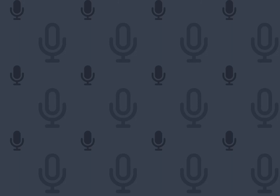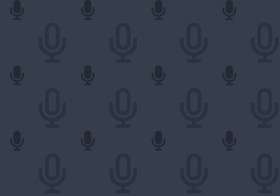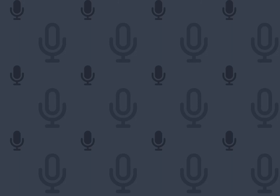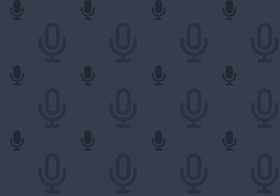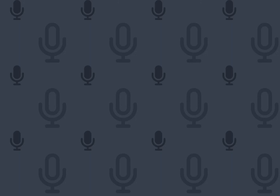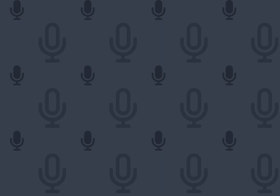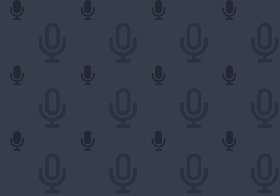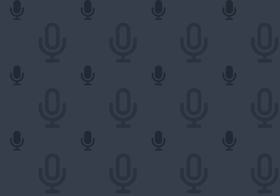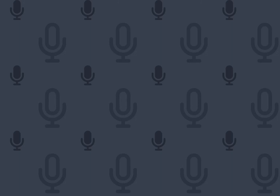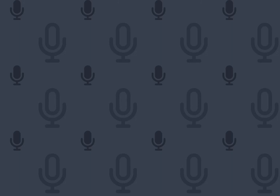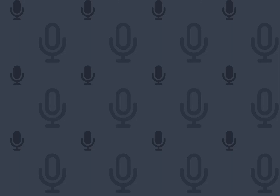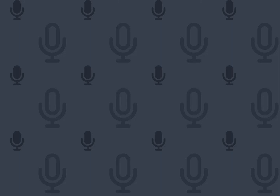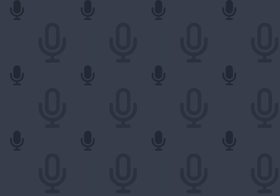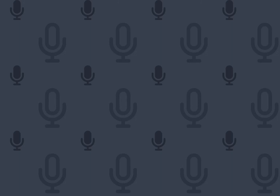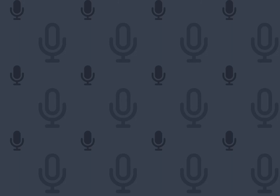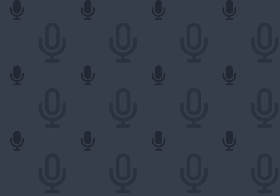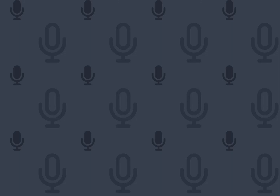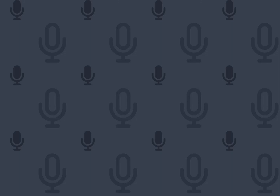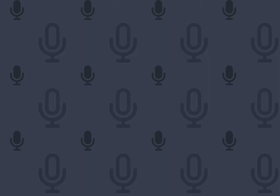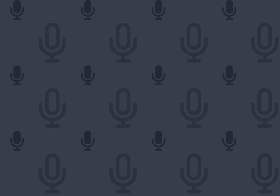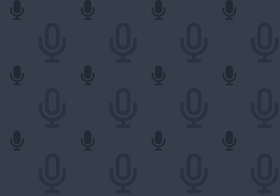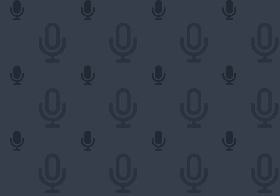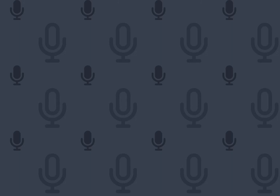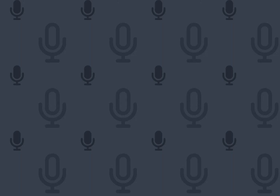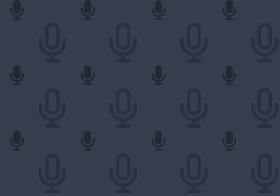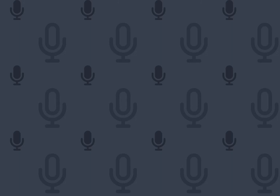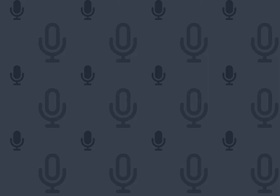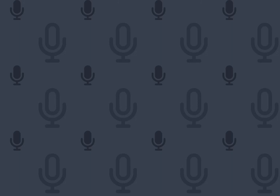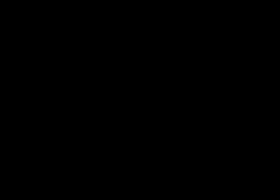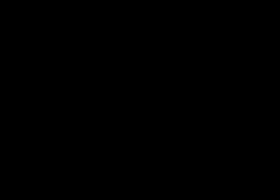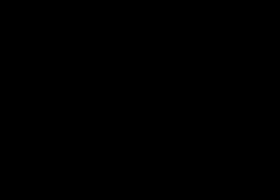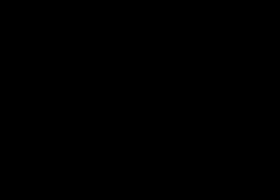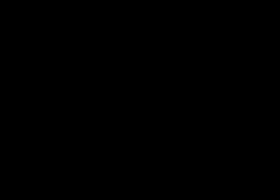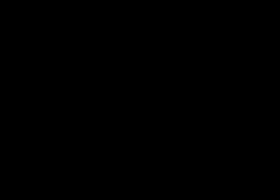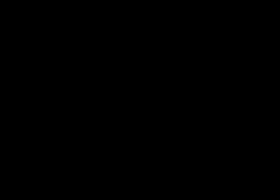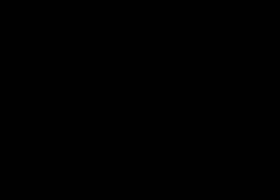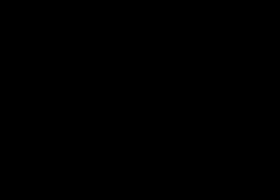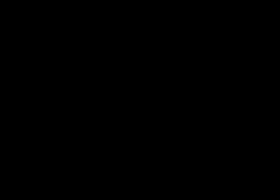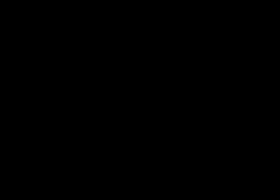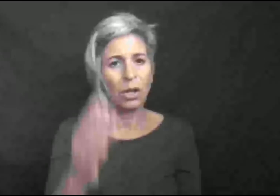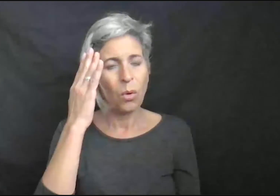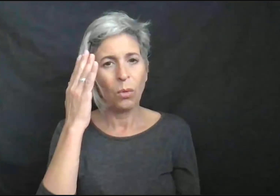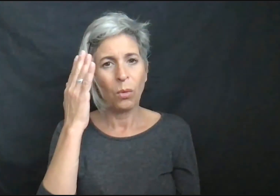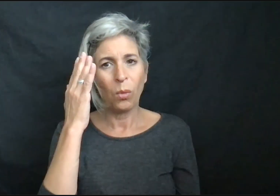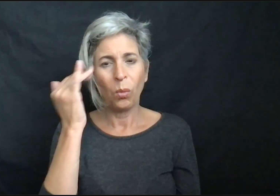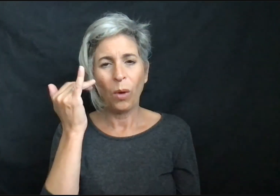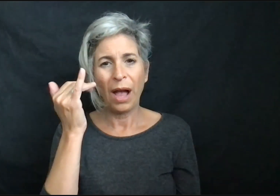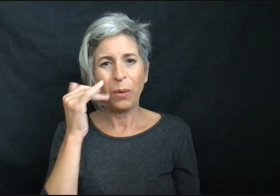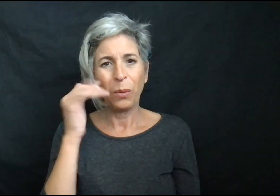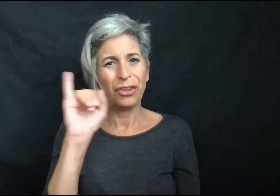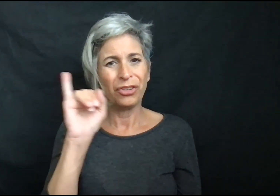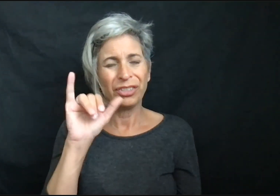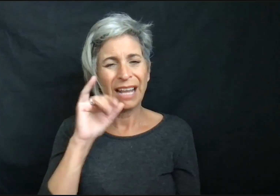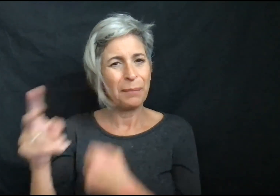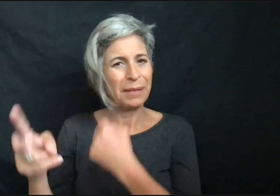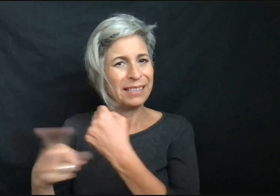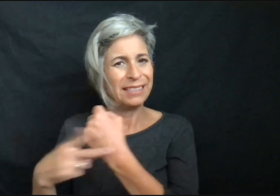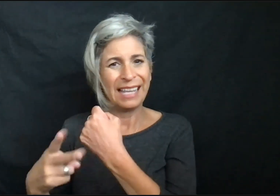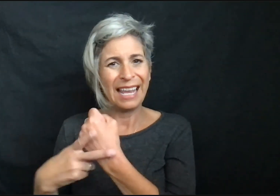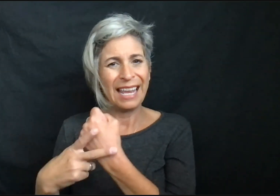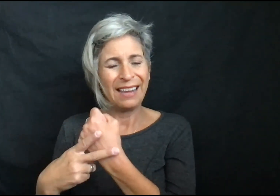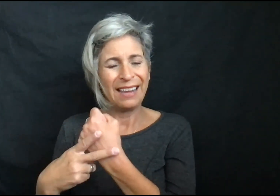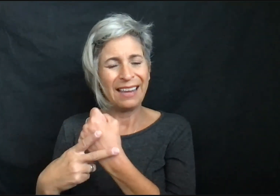Okay, with that, we can, the next one, we have, why would the insurance, et cetera, not just be stored in our